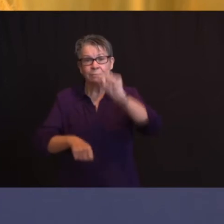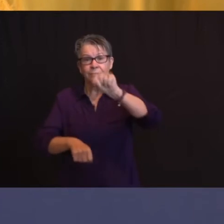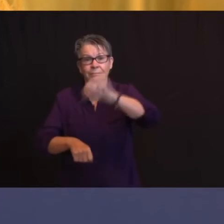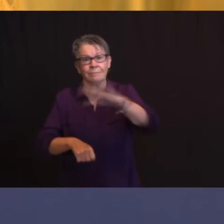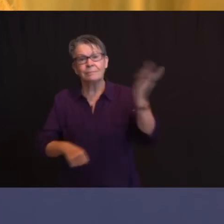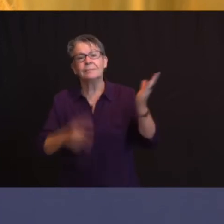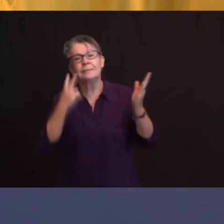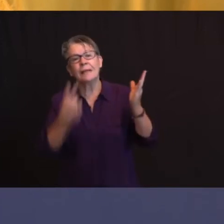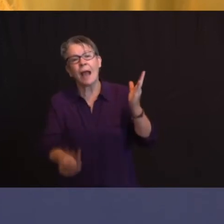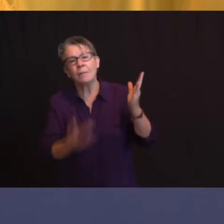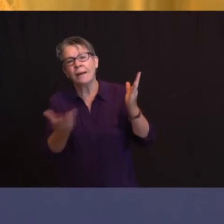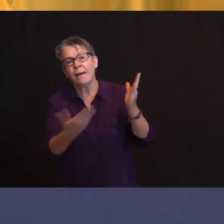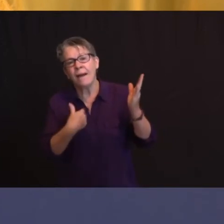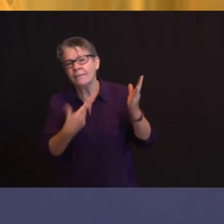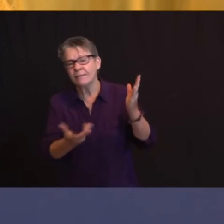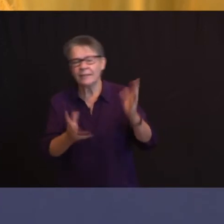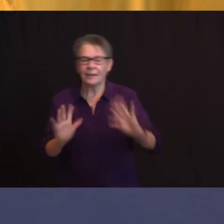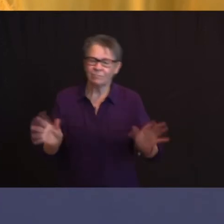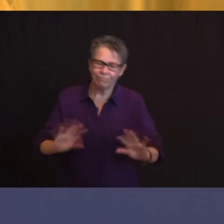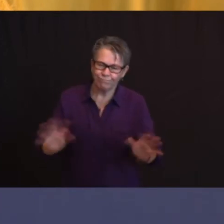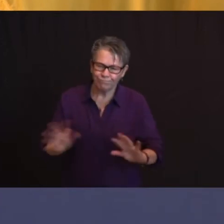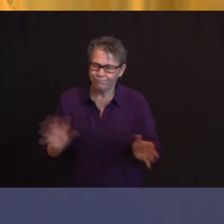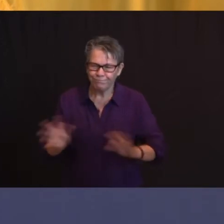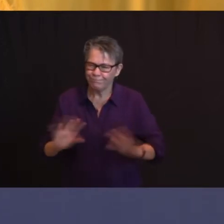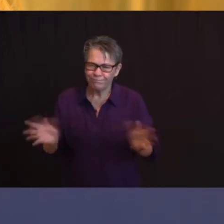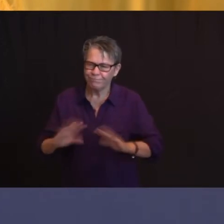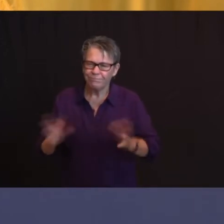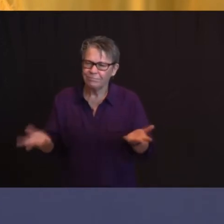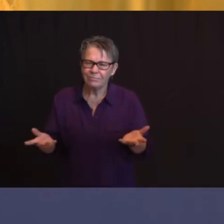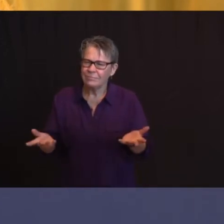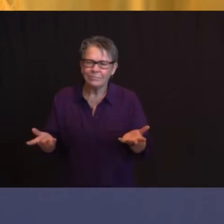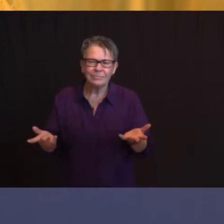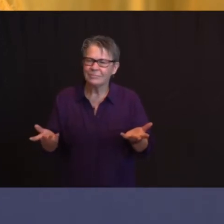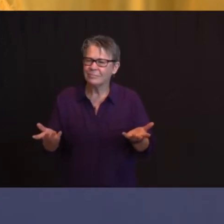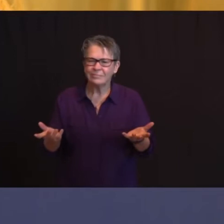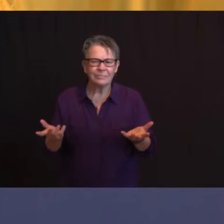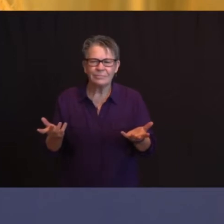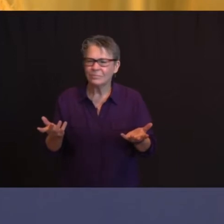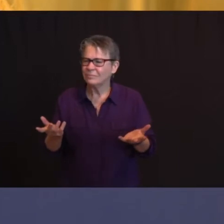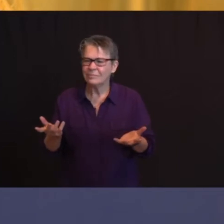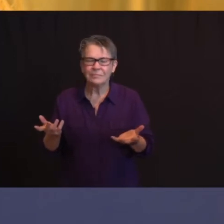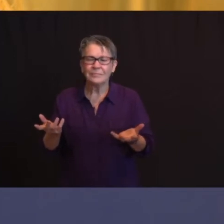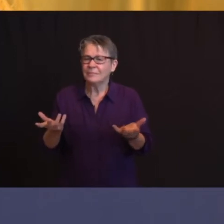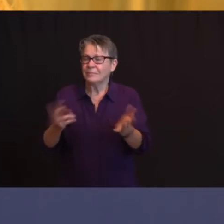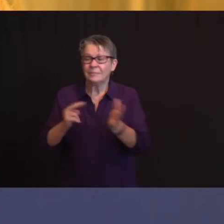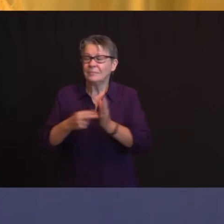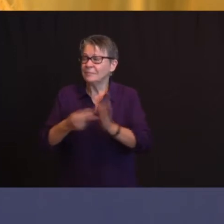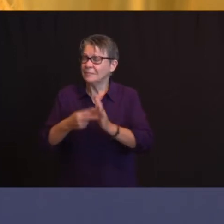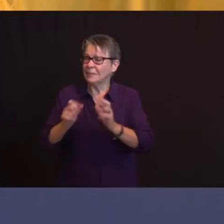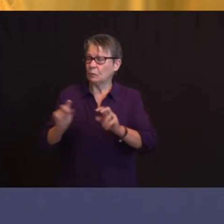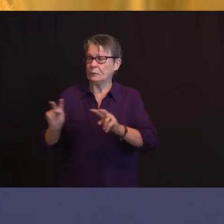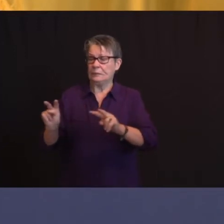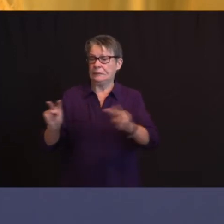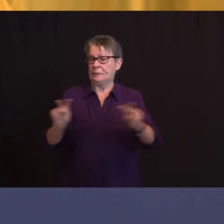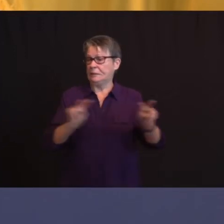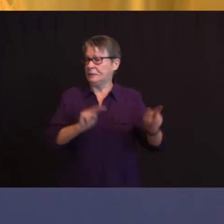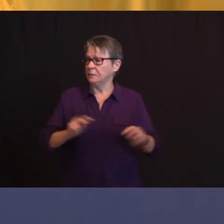bendable. It's there. They will be there. That is a real threat. As you saw over the weekend, there